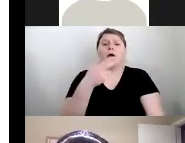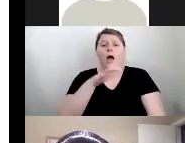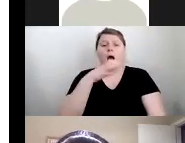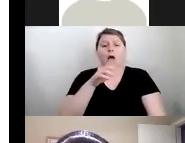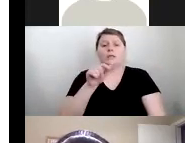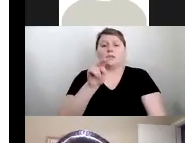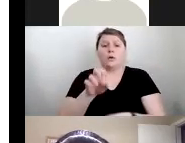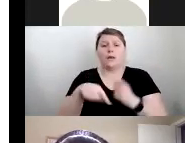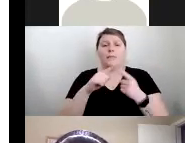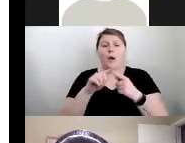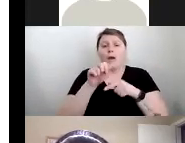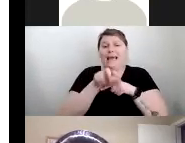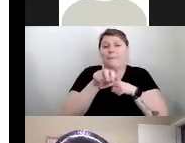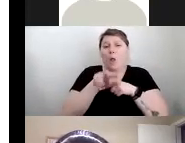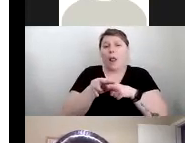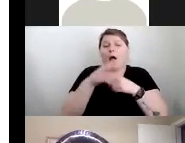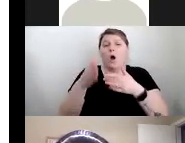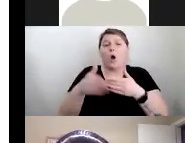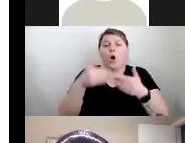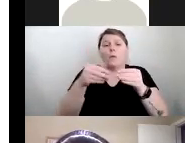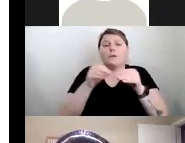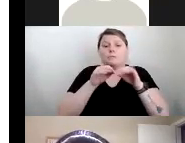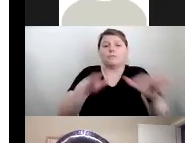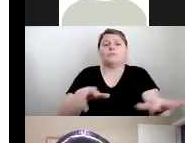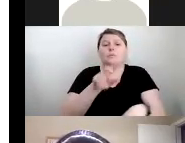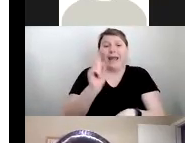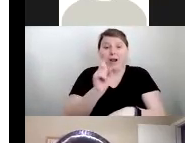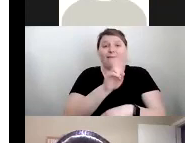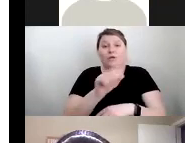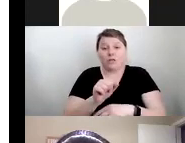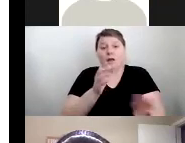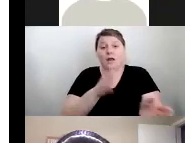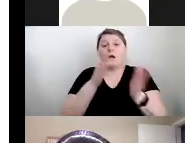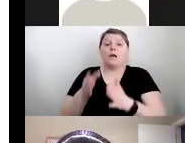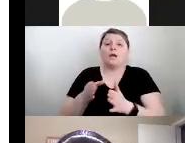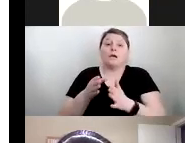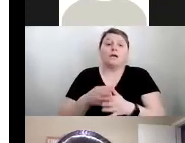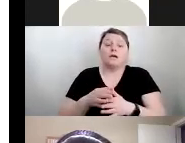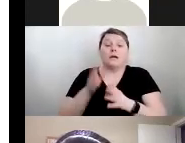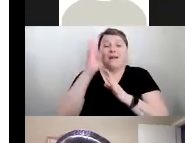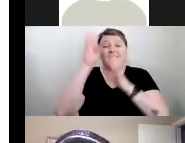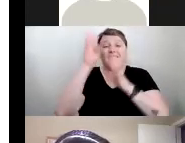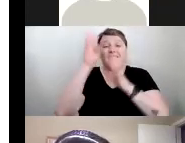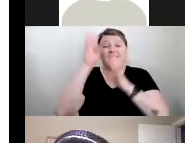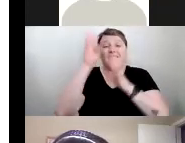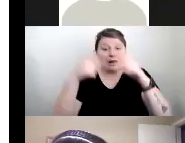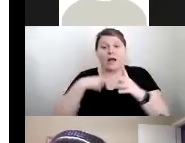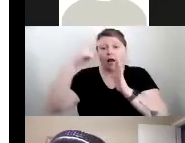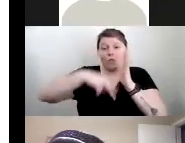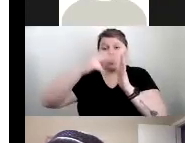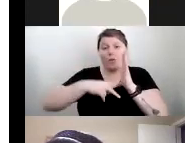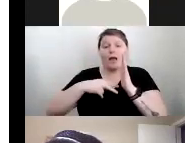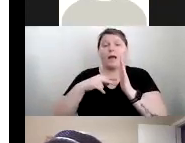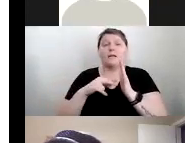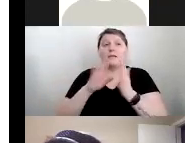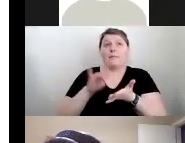Ebola almost outbreak that happened in Virginia. And then complete fiction, but a book that I read when I was in junior high and now